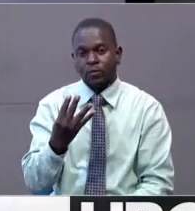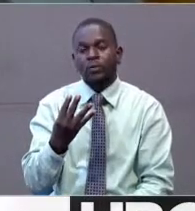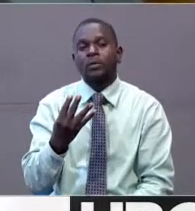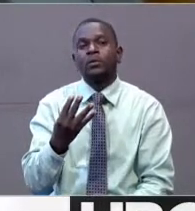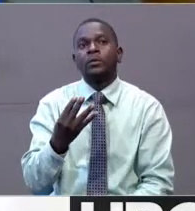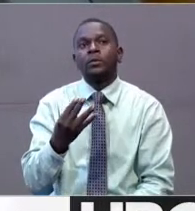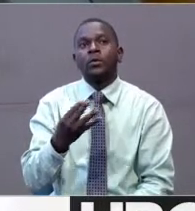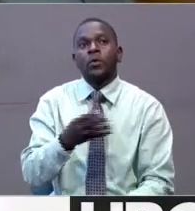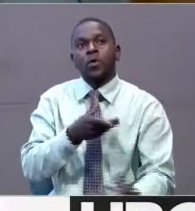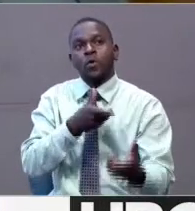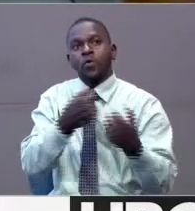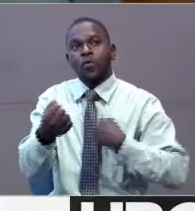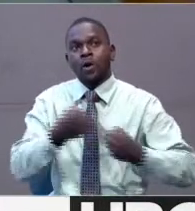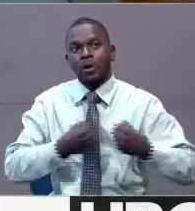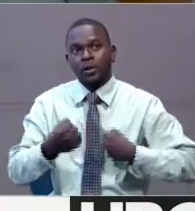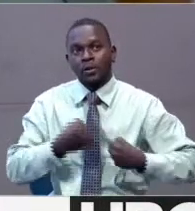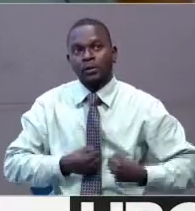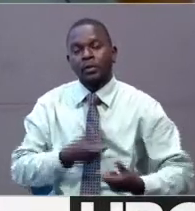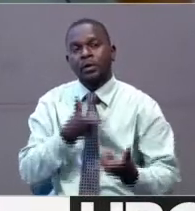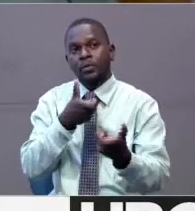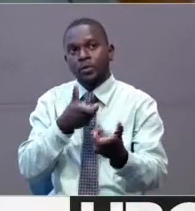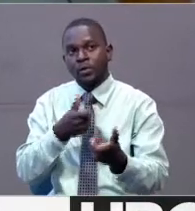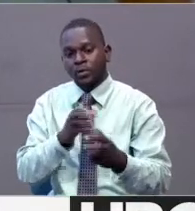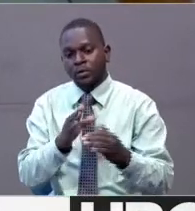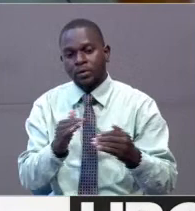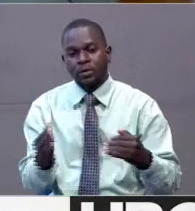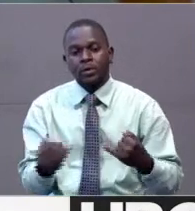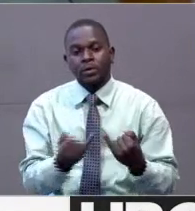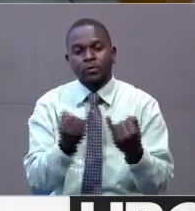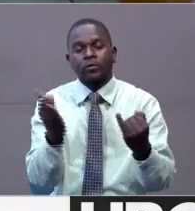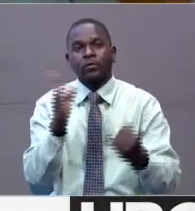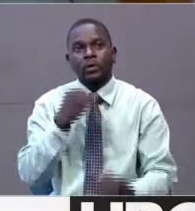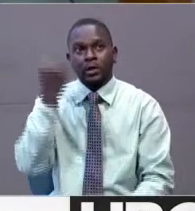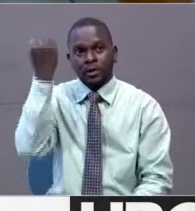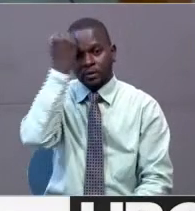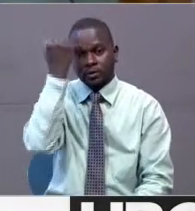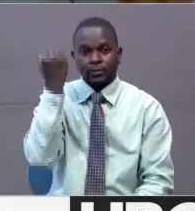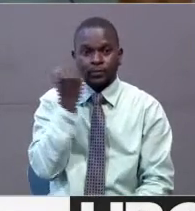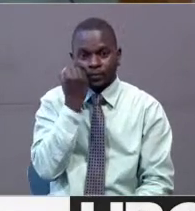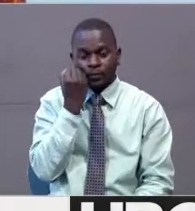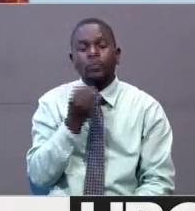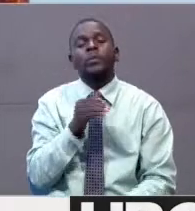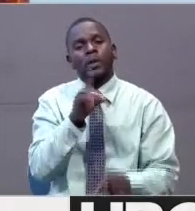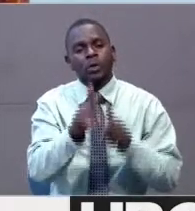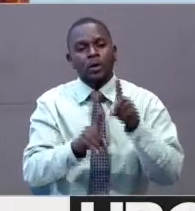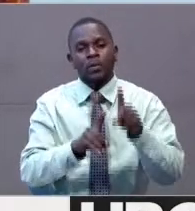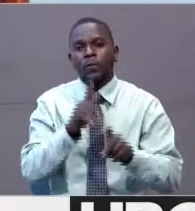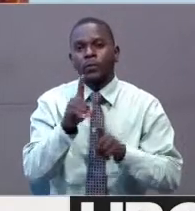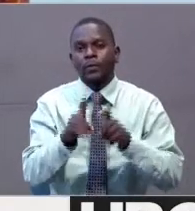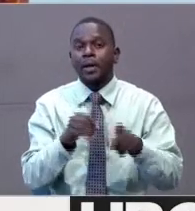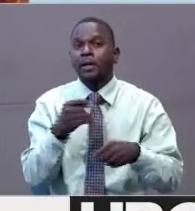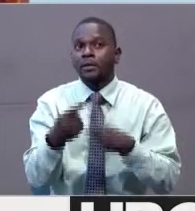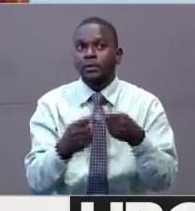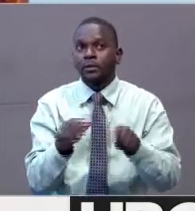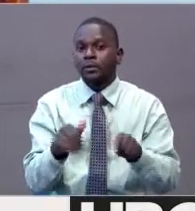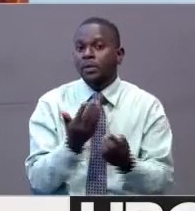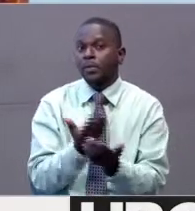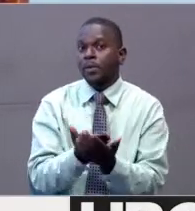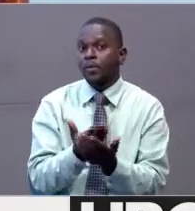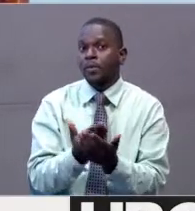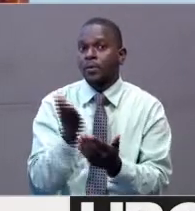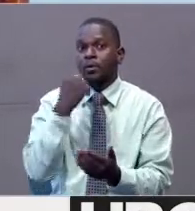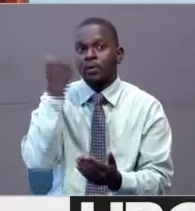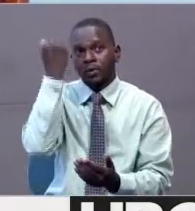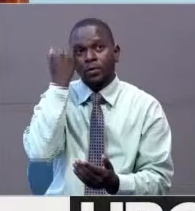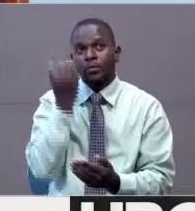genocide. Prosecution led by Judith Nyinamwiza informed court that inquiries are still ongoing, thus requesting court for